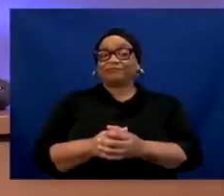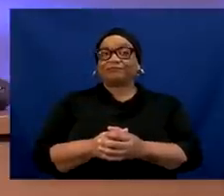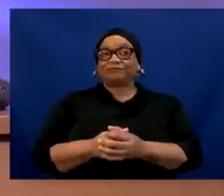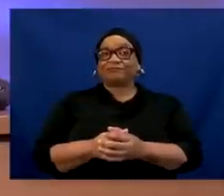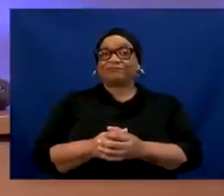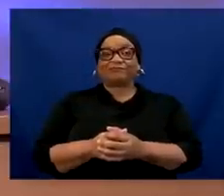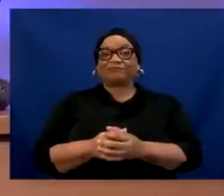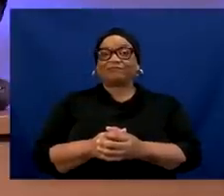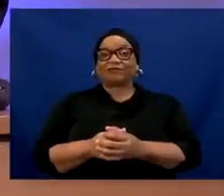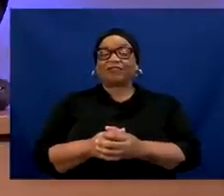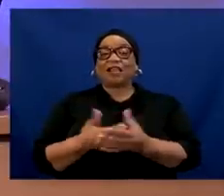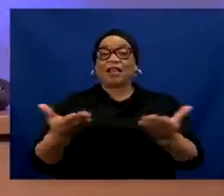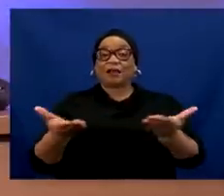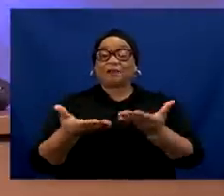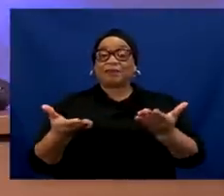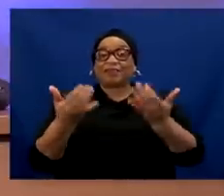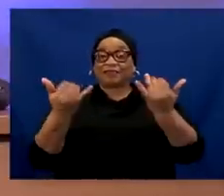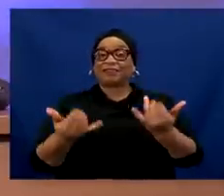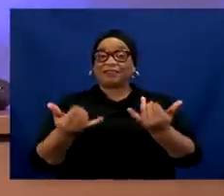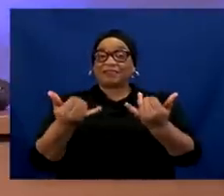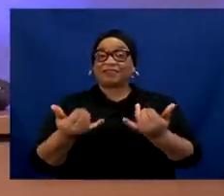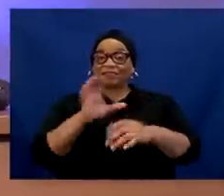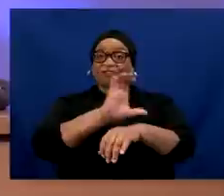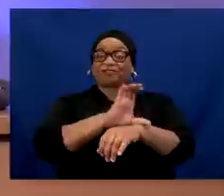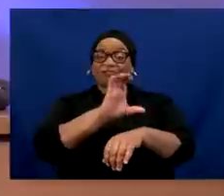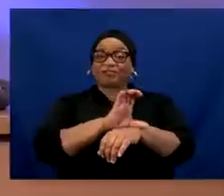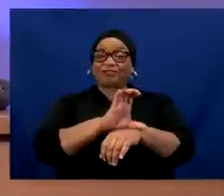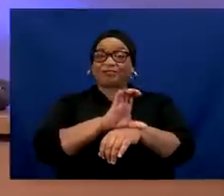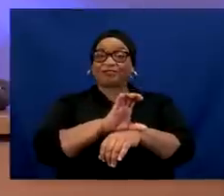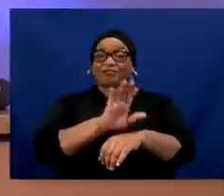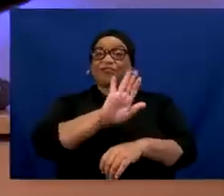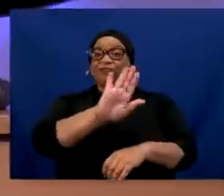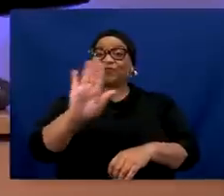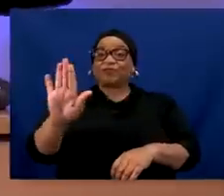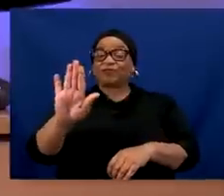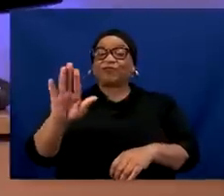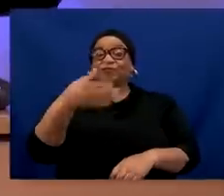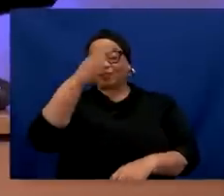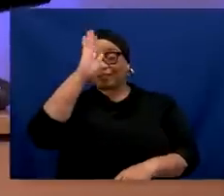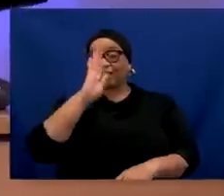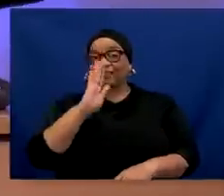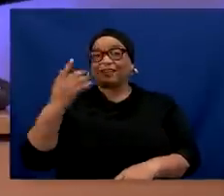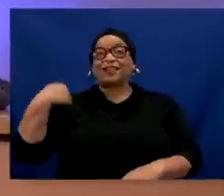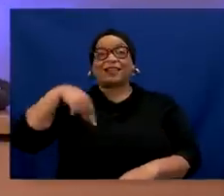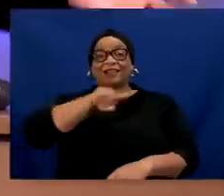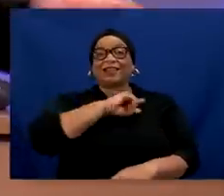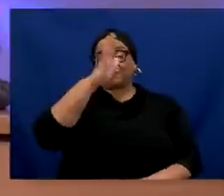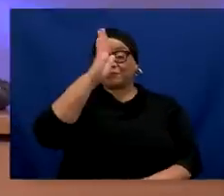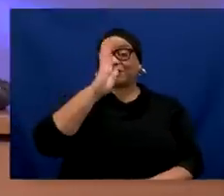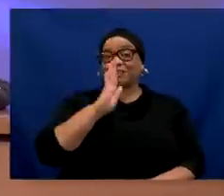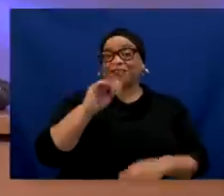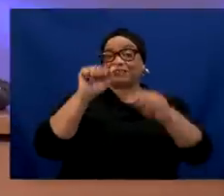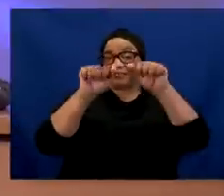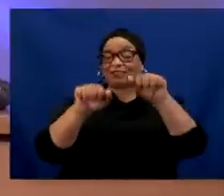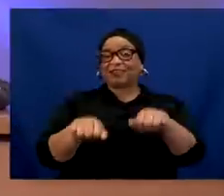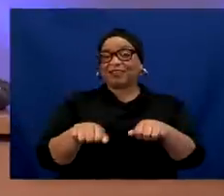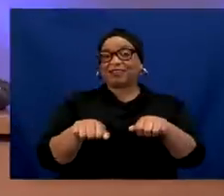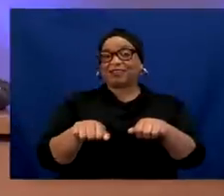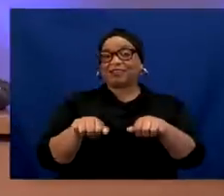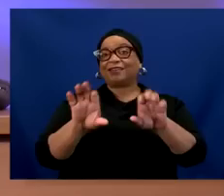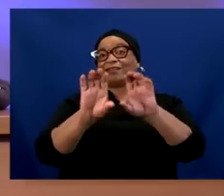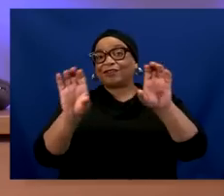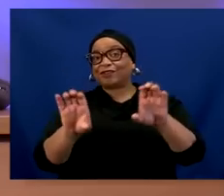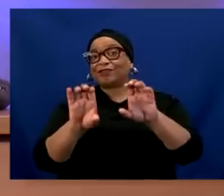I said, I came to encourage you, church, that God, your God, my God, our God, can do